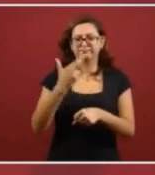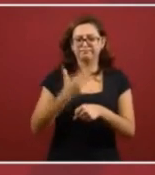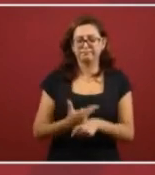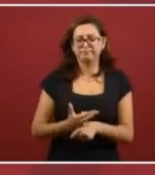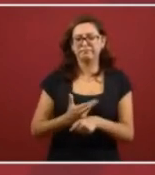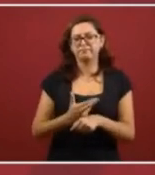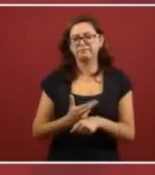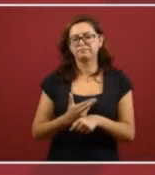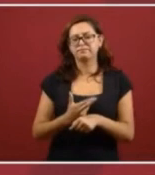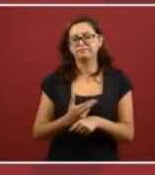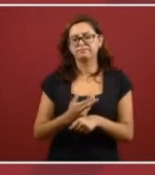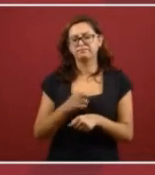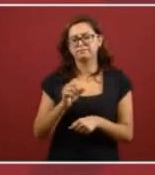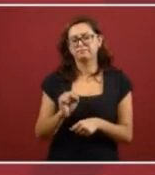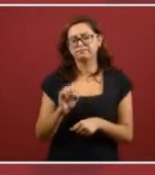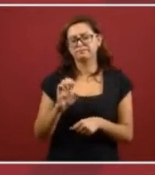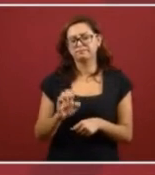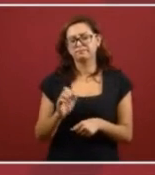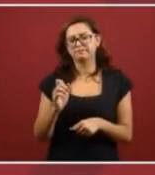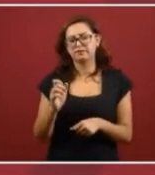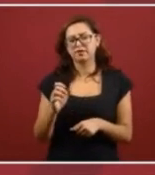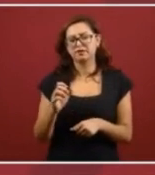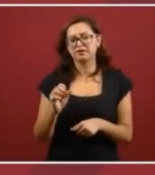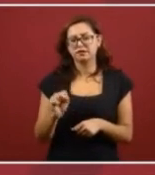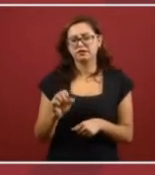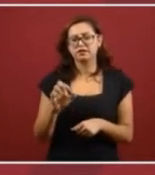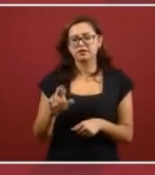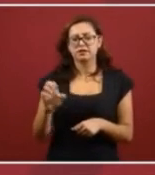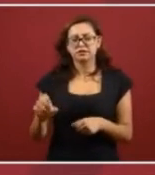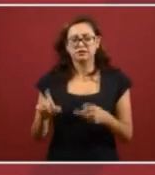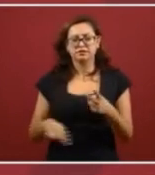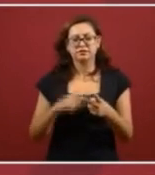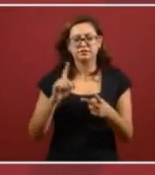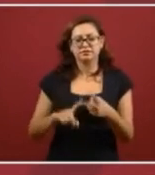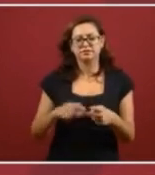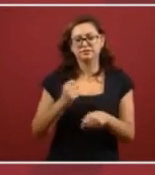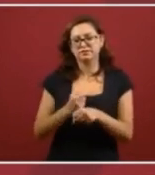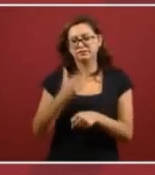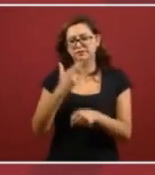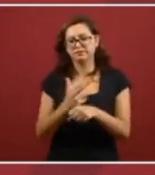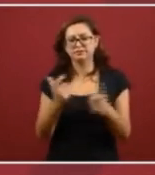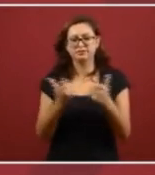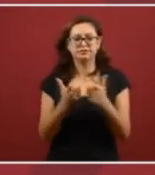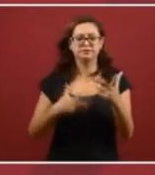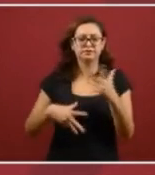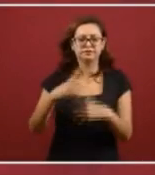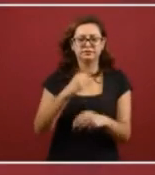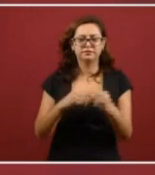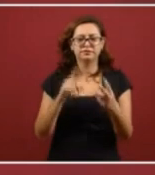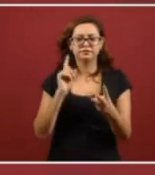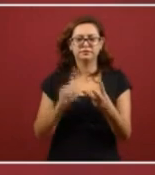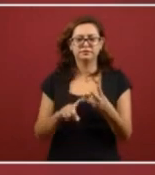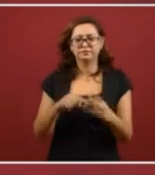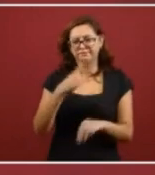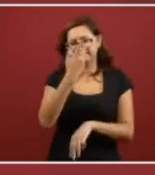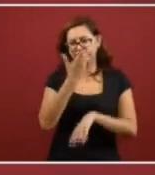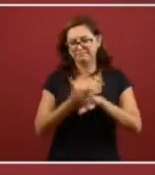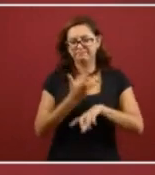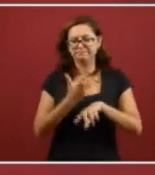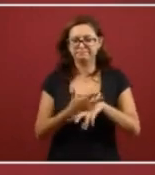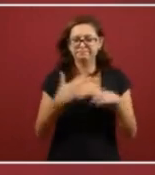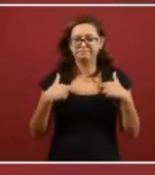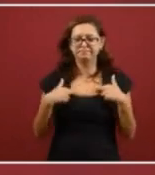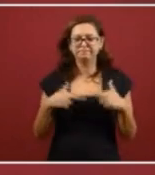Exteriores, el secretario de Economía, foreign relations y and secretary of economy, and our representative in